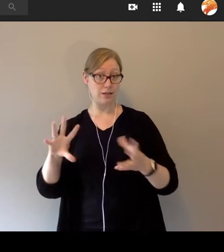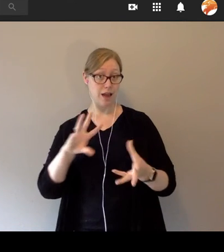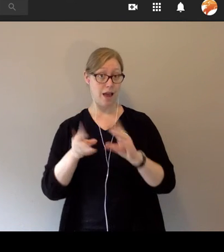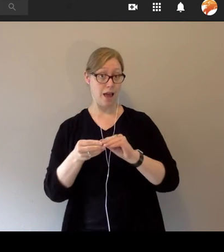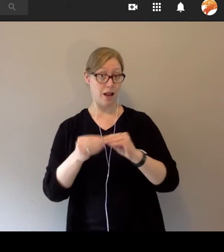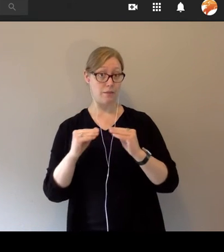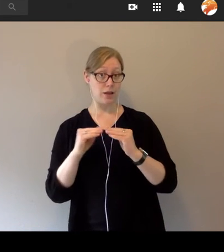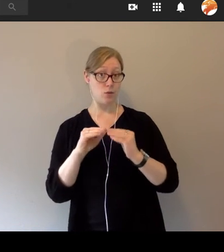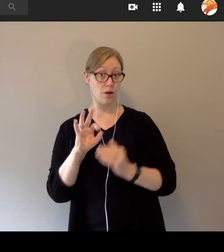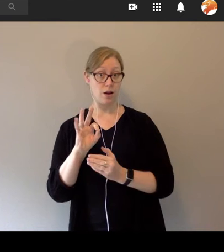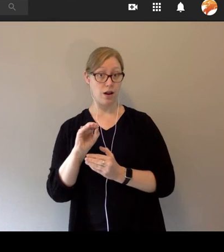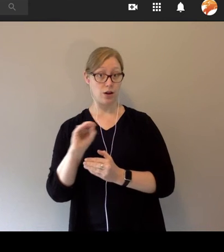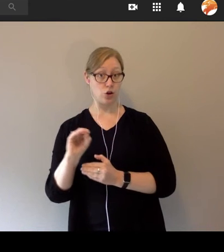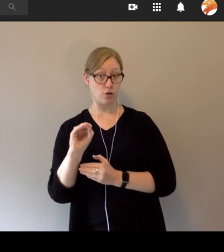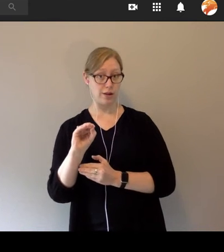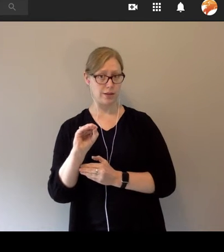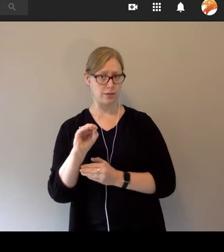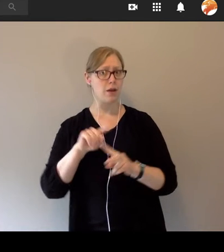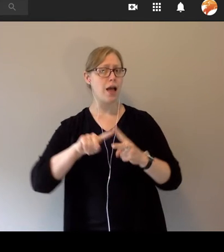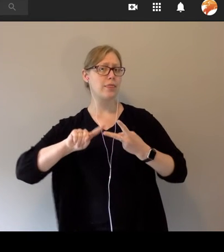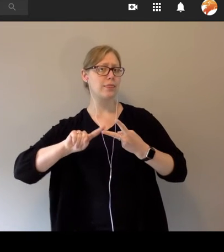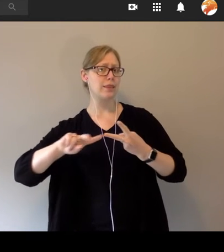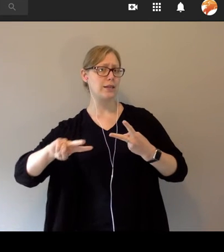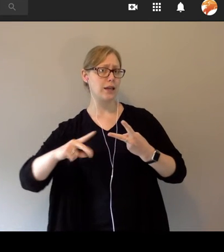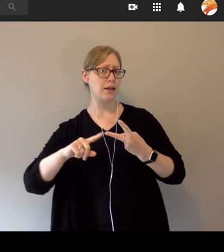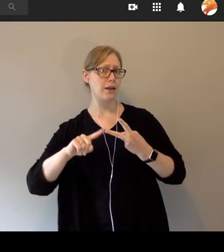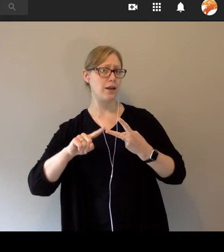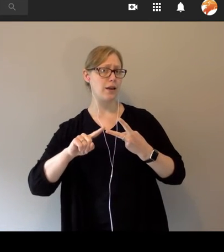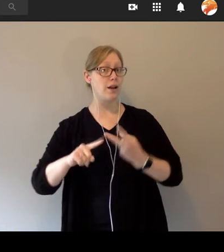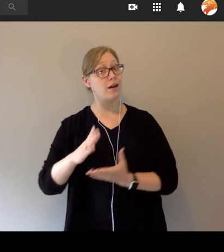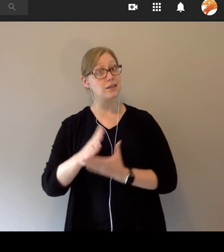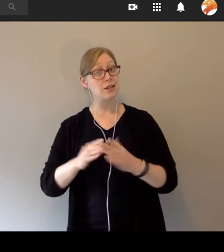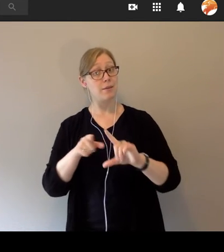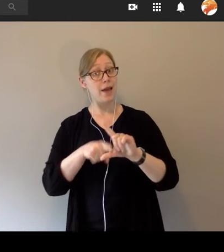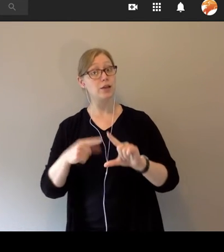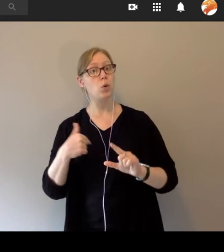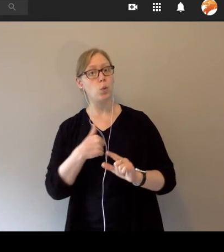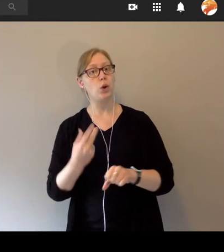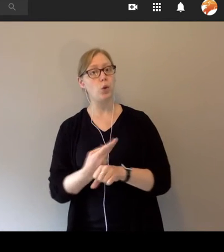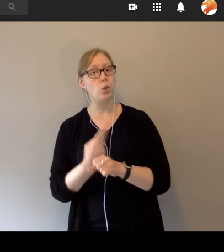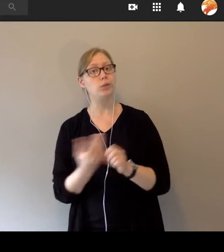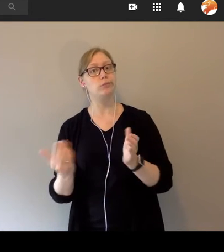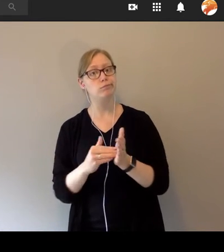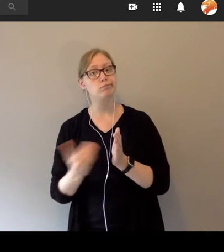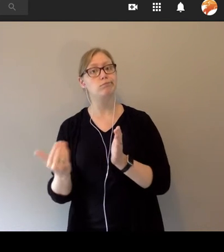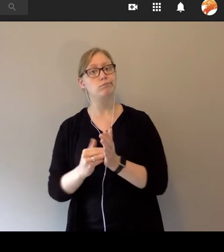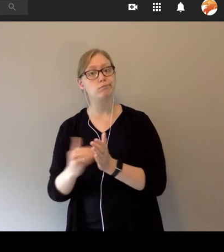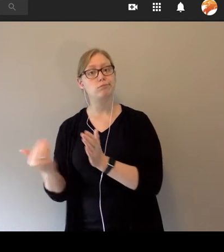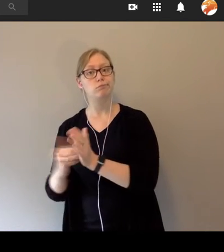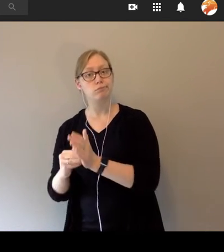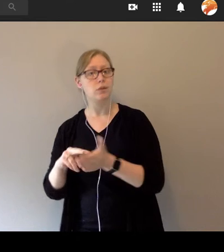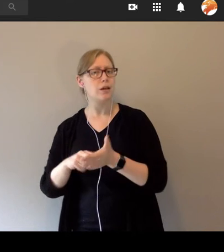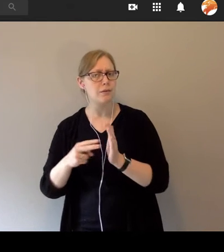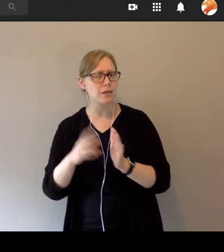that we use over and over again, and so it's really helpful to have a way to remember them. And so we're going to look at a special